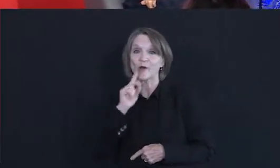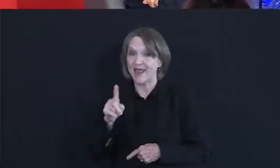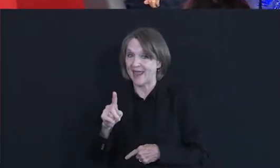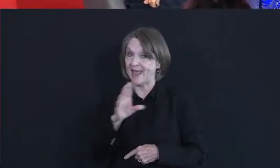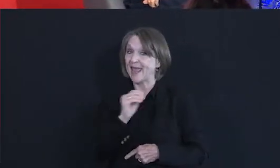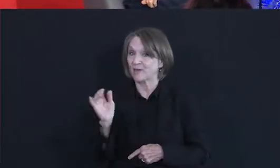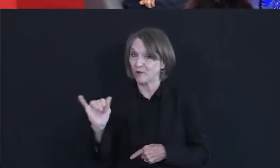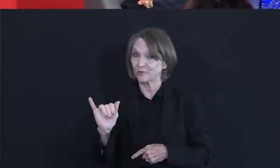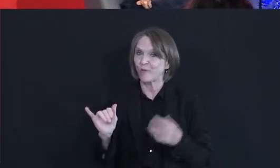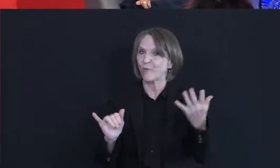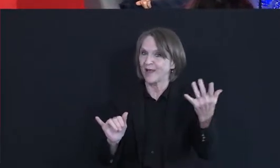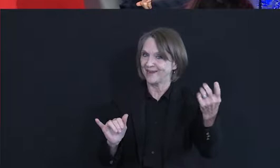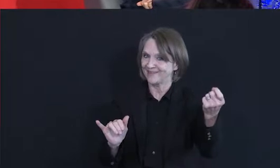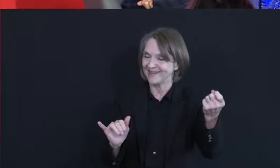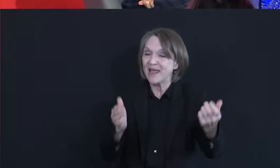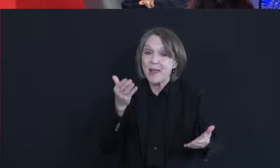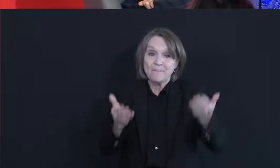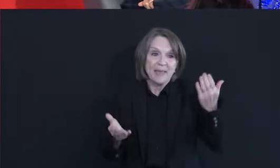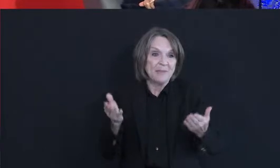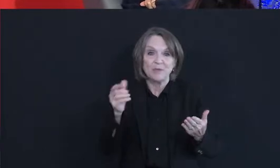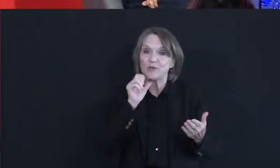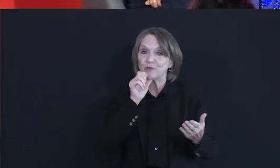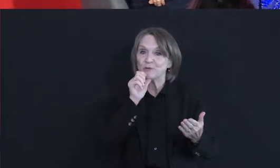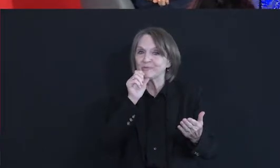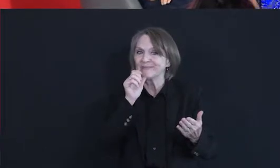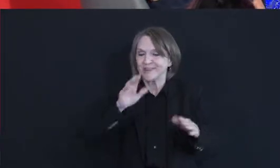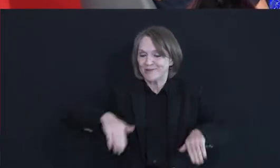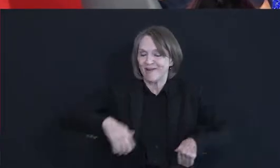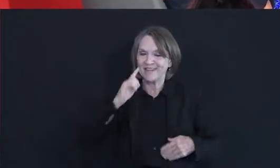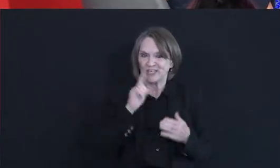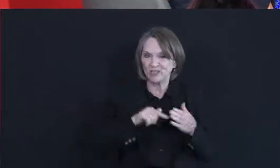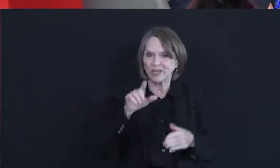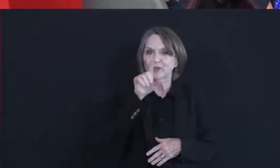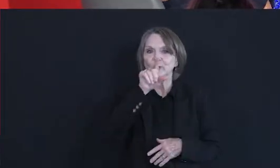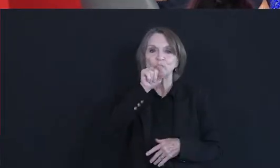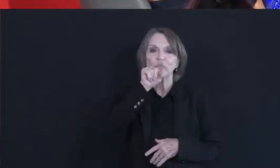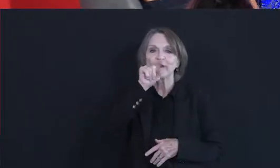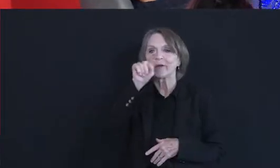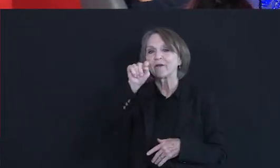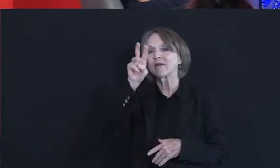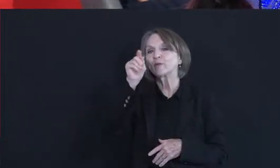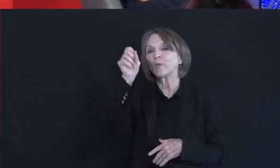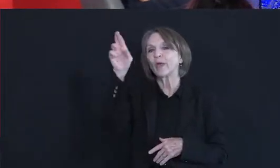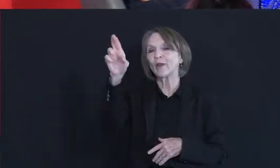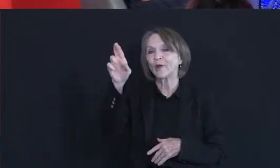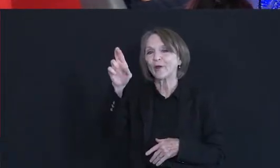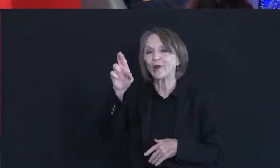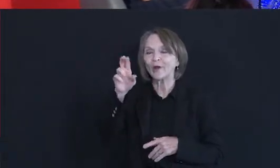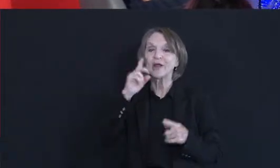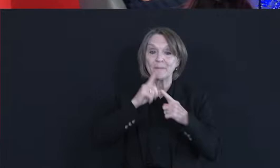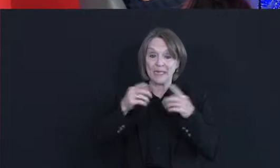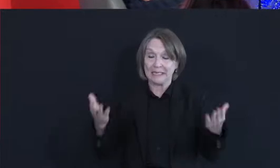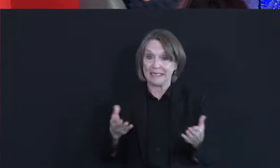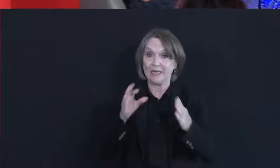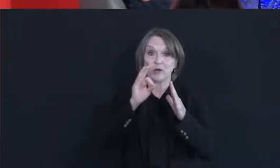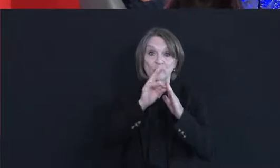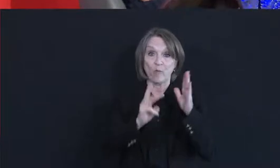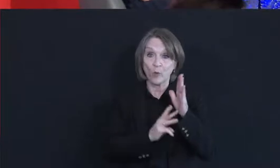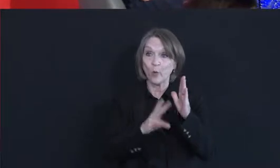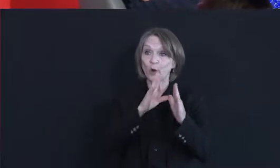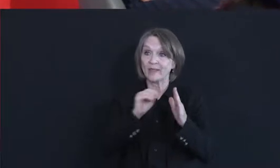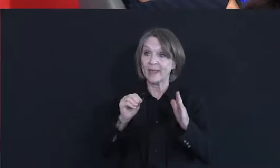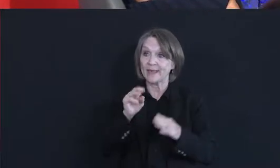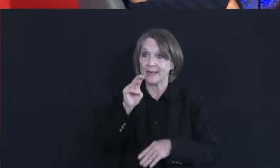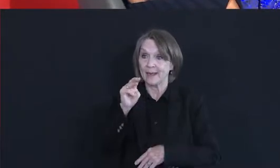it uh you may or may not have checked your Twitter feed in the last 24 hours but Fort Worth and mayor Parker have been